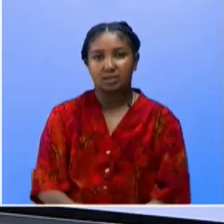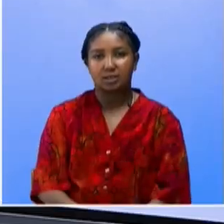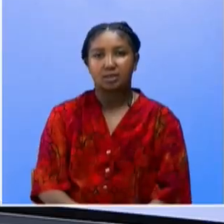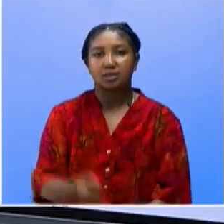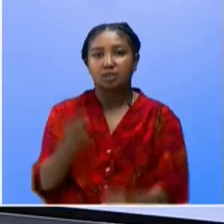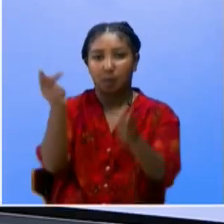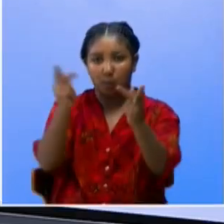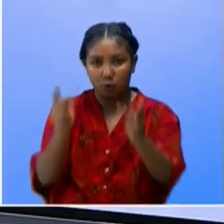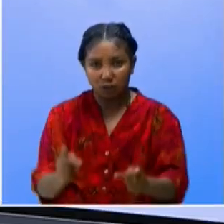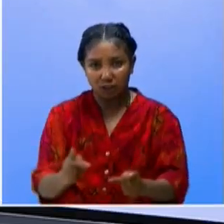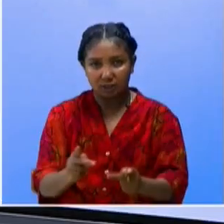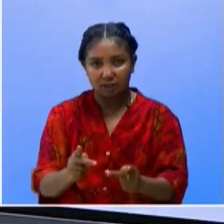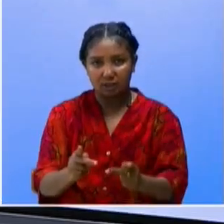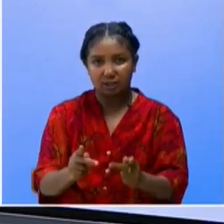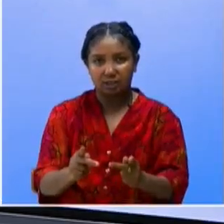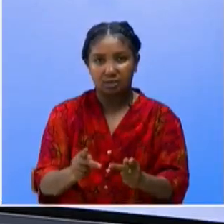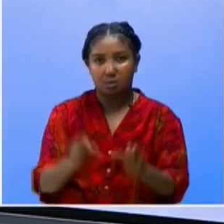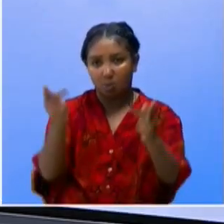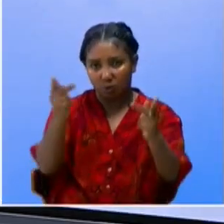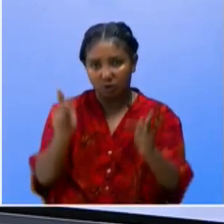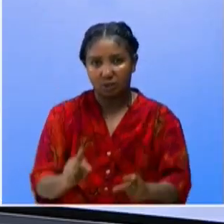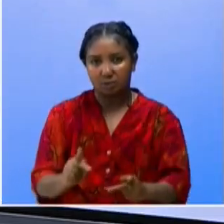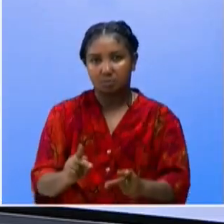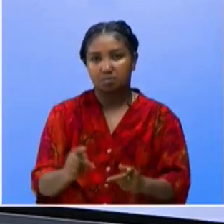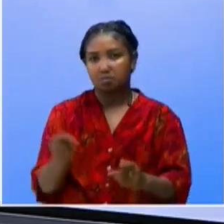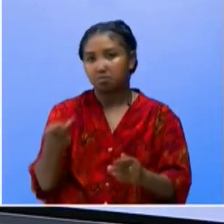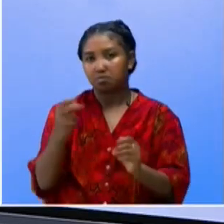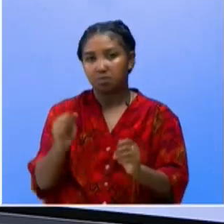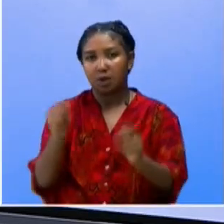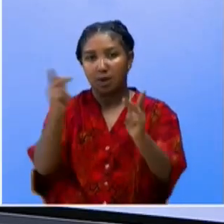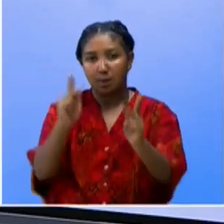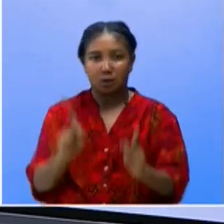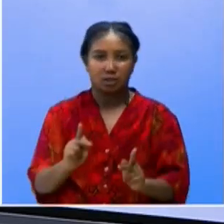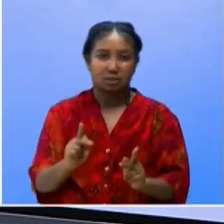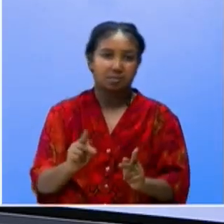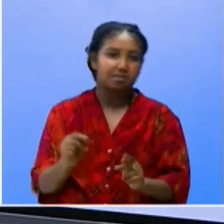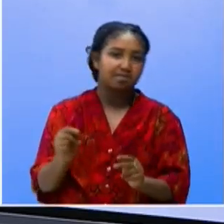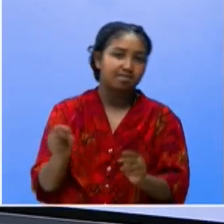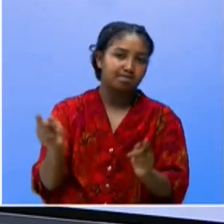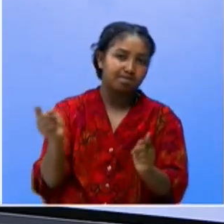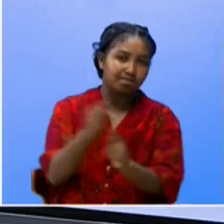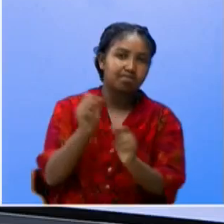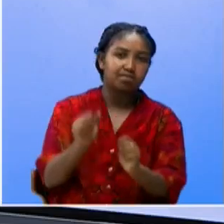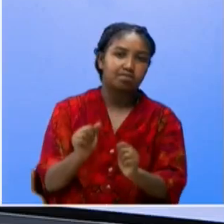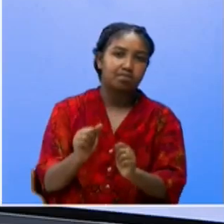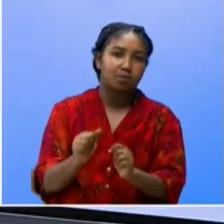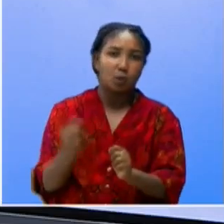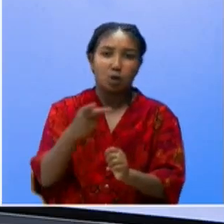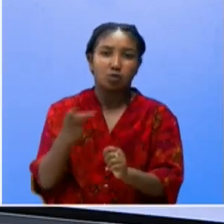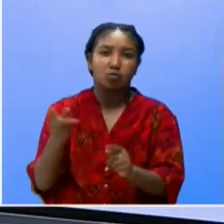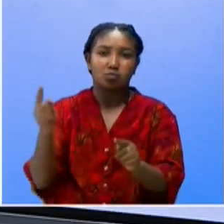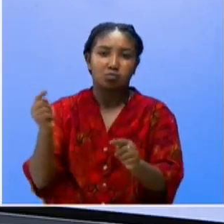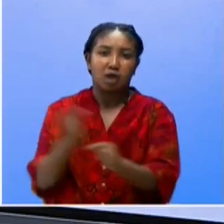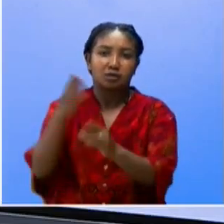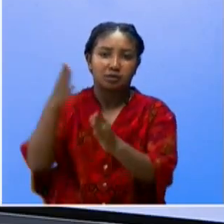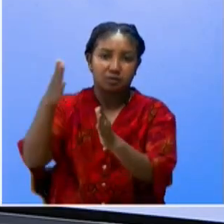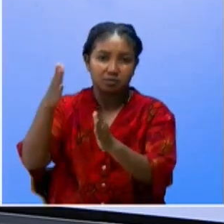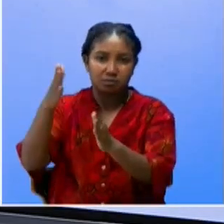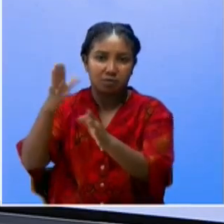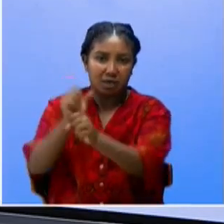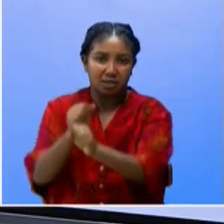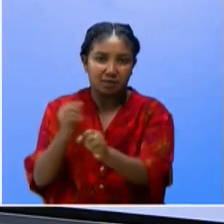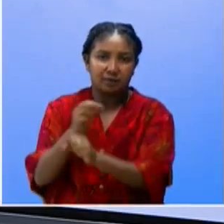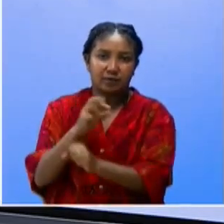The project was, it's possible just like this, because the project is just not the receiver of the action. That is the